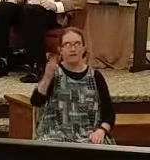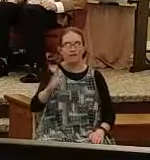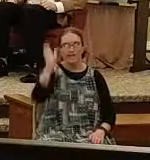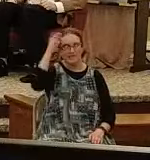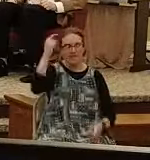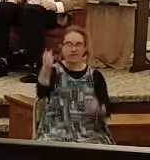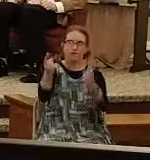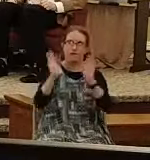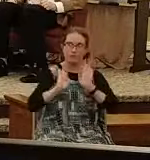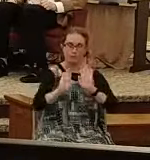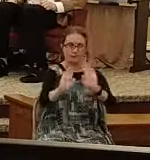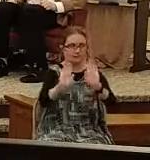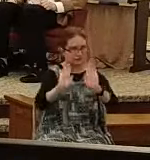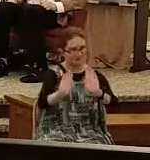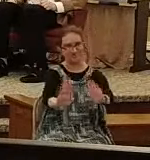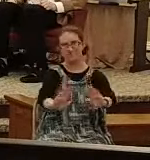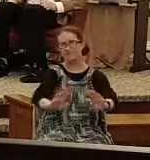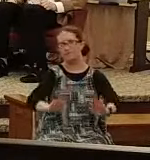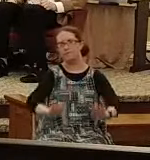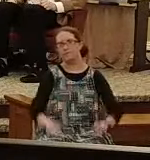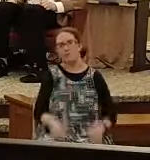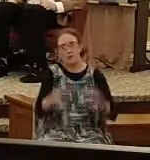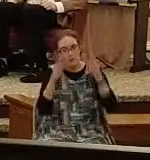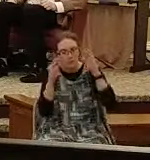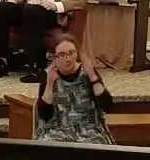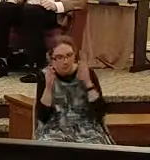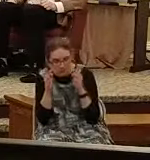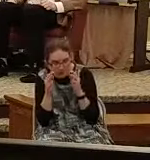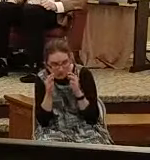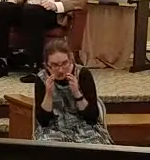devil comes pushing them around and they just kind of melt.